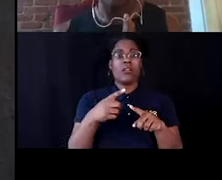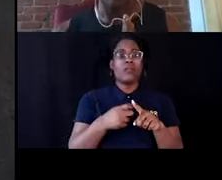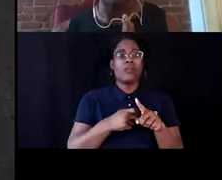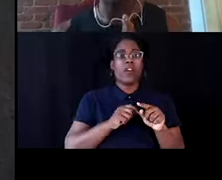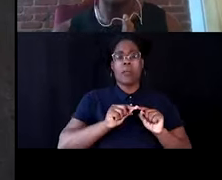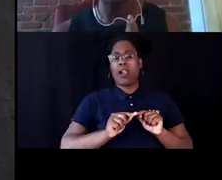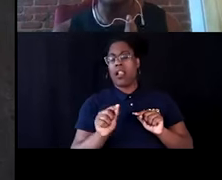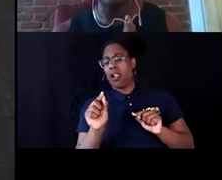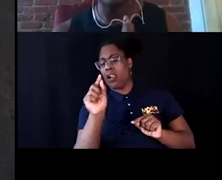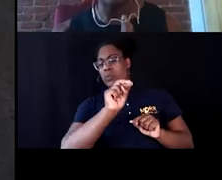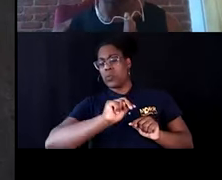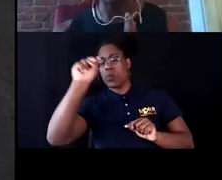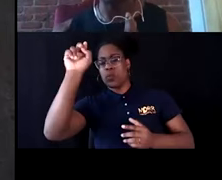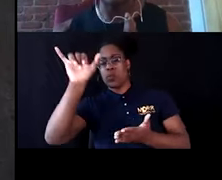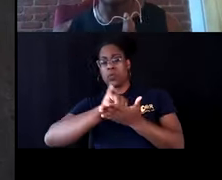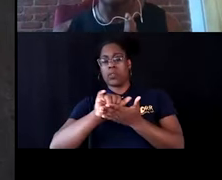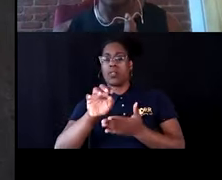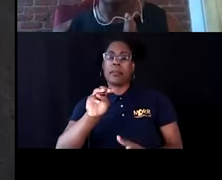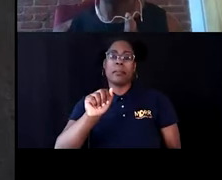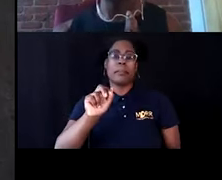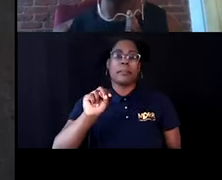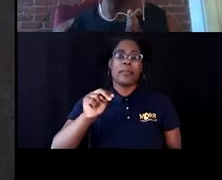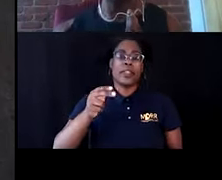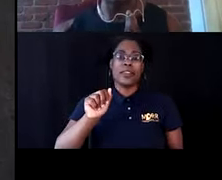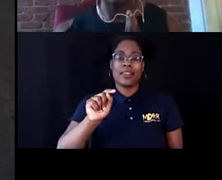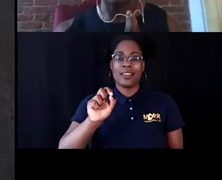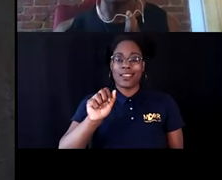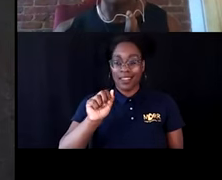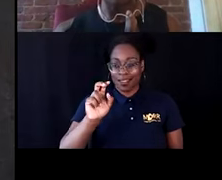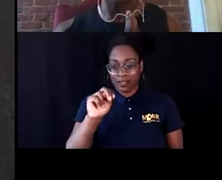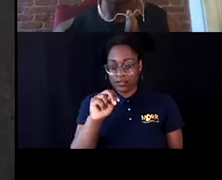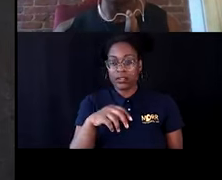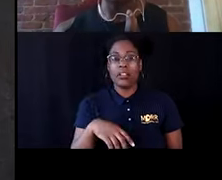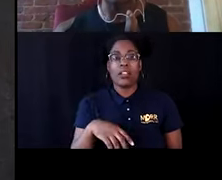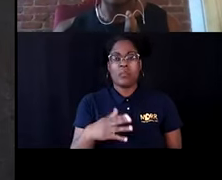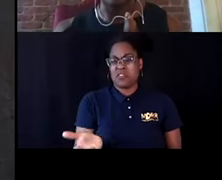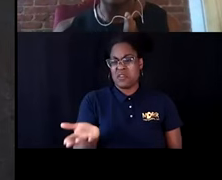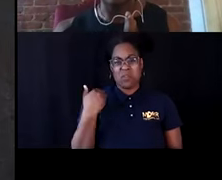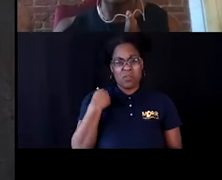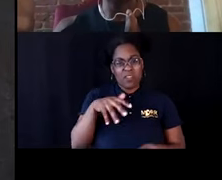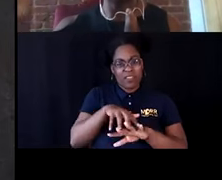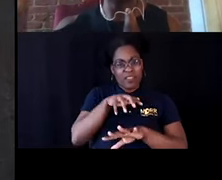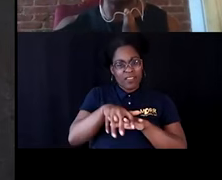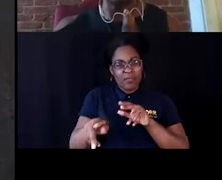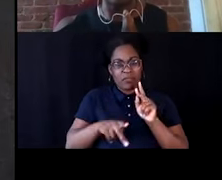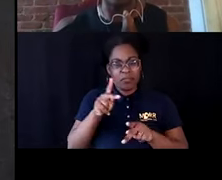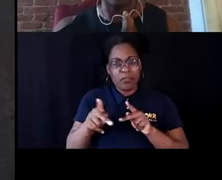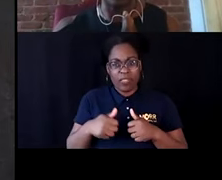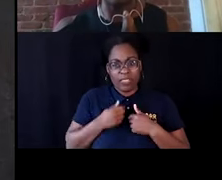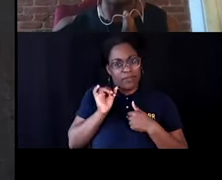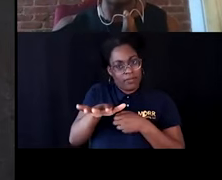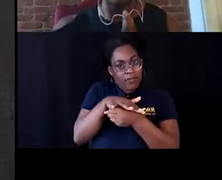now, but used to extend far beyond that into what's now Connecticut and also